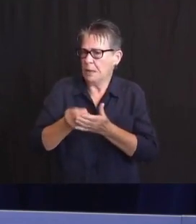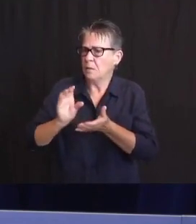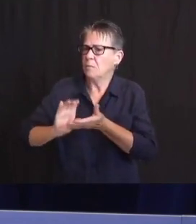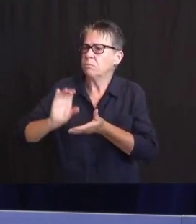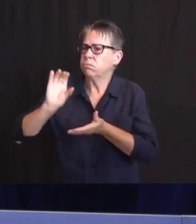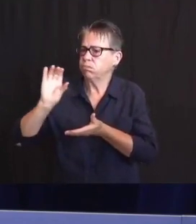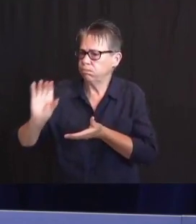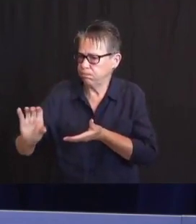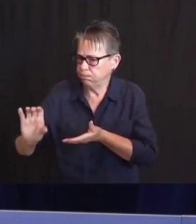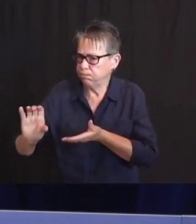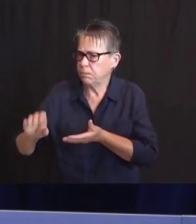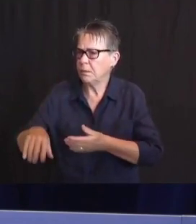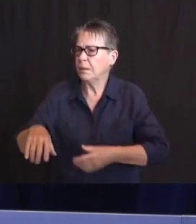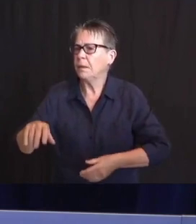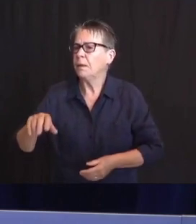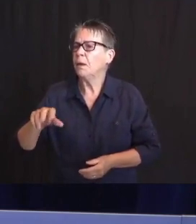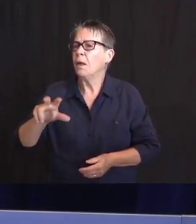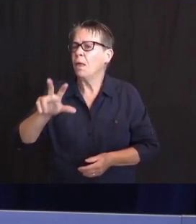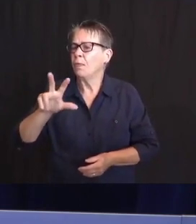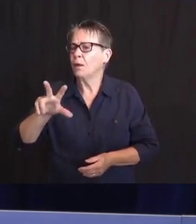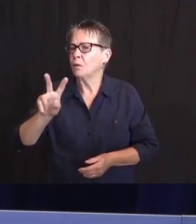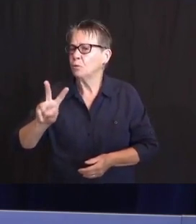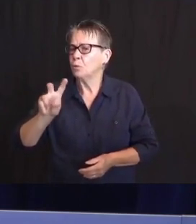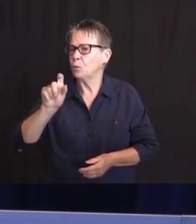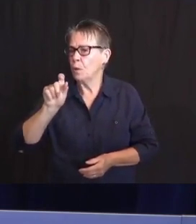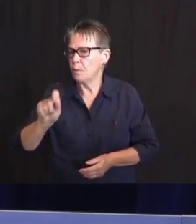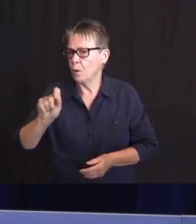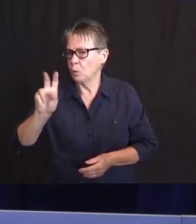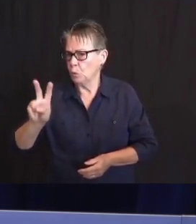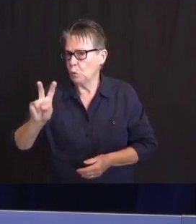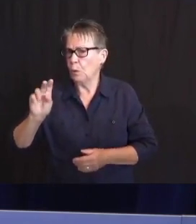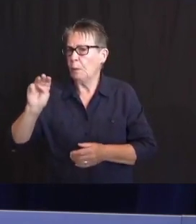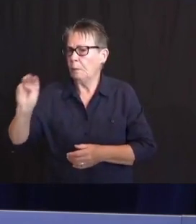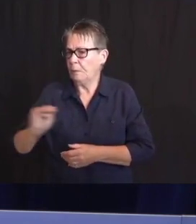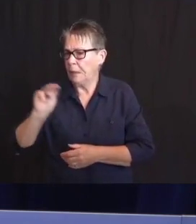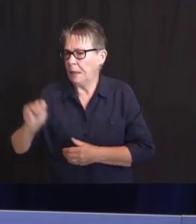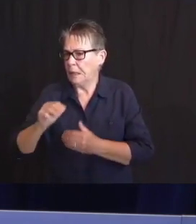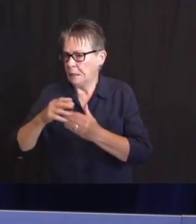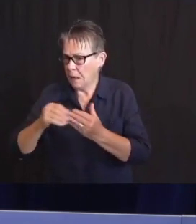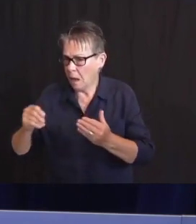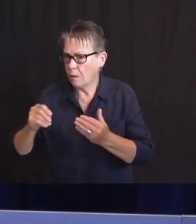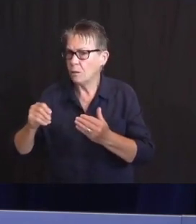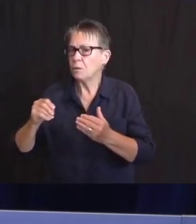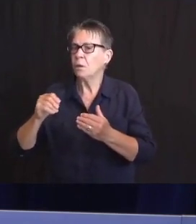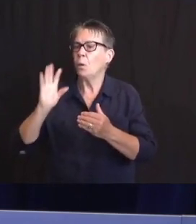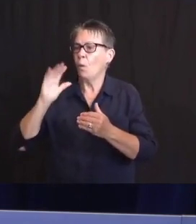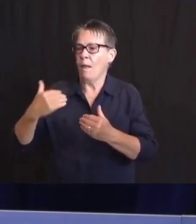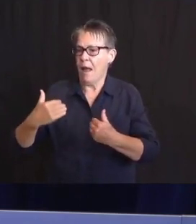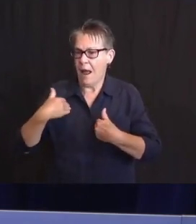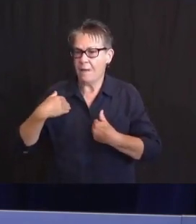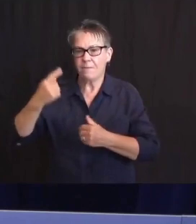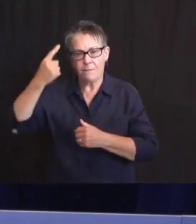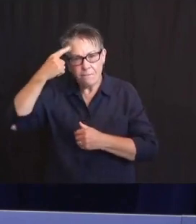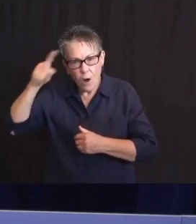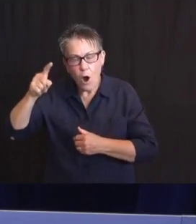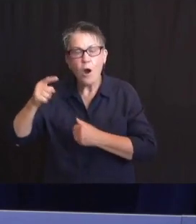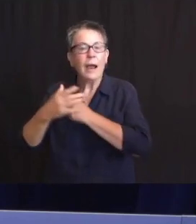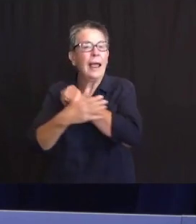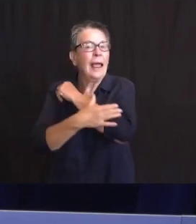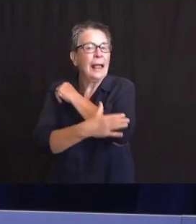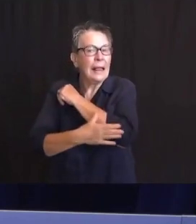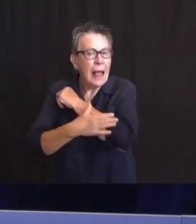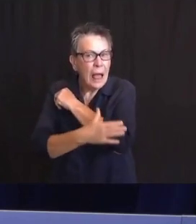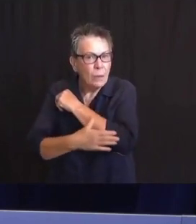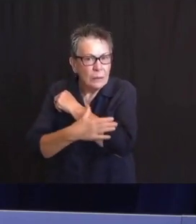million in federal funding available to county and local health departments. $13.7 million of this